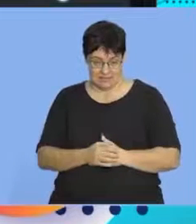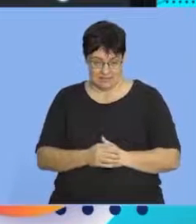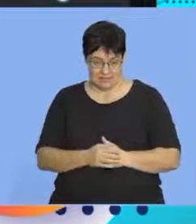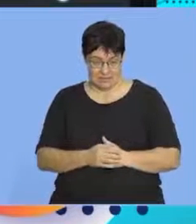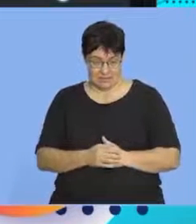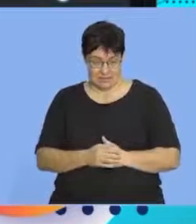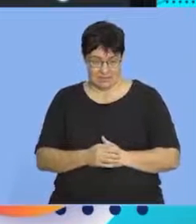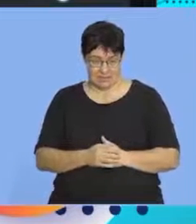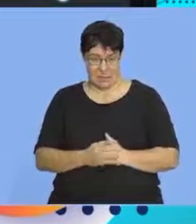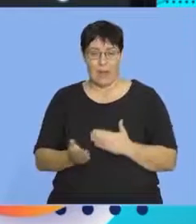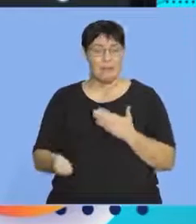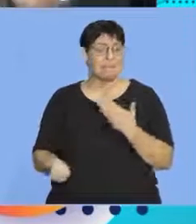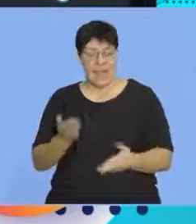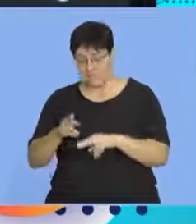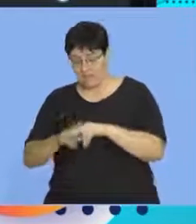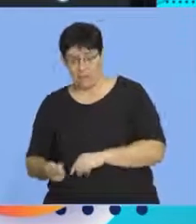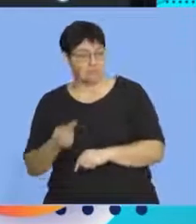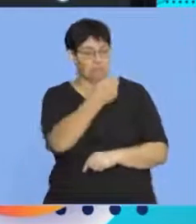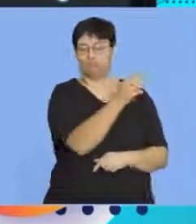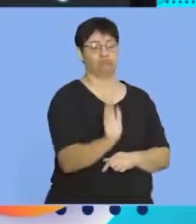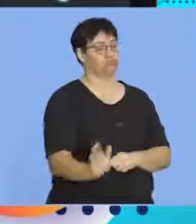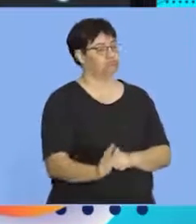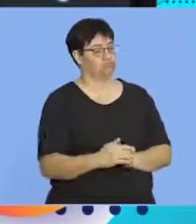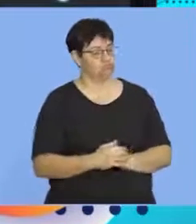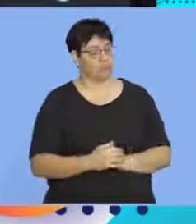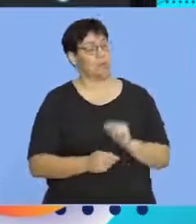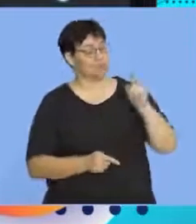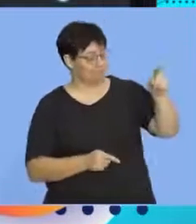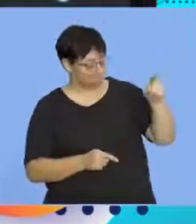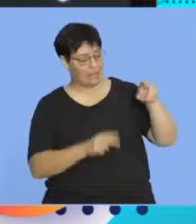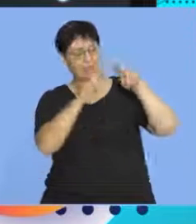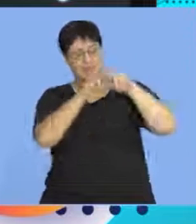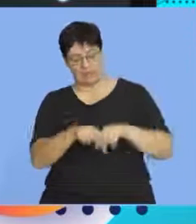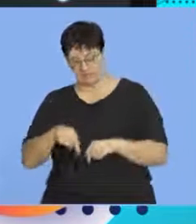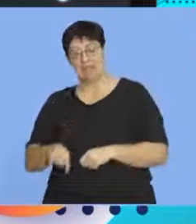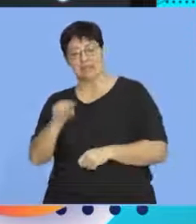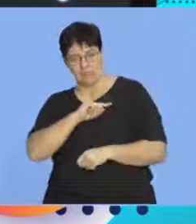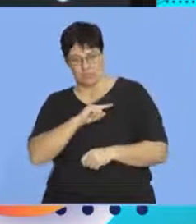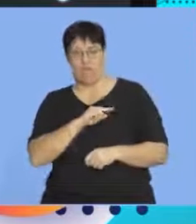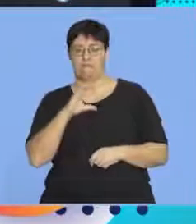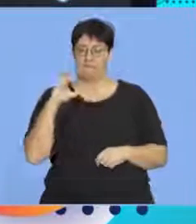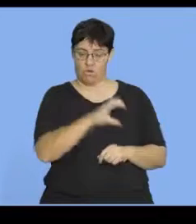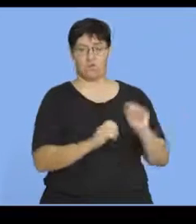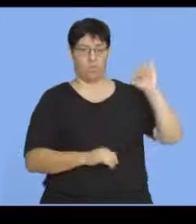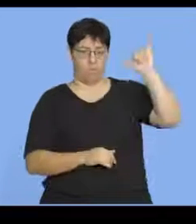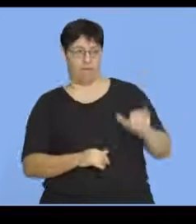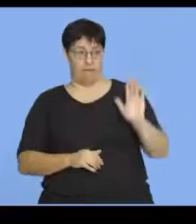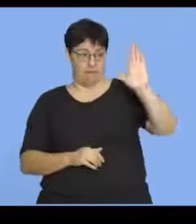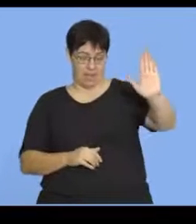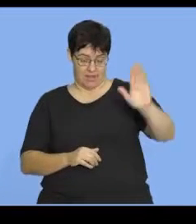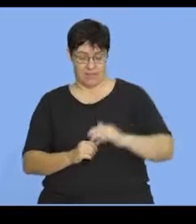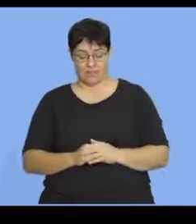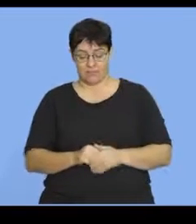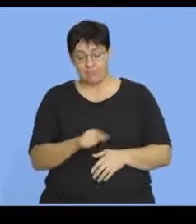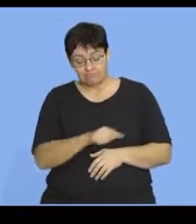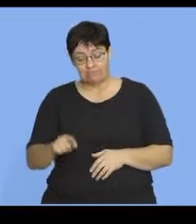The masses don't depend on the force. So force goes on the y-axis. On